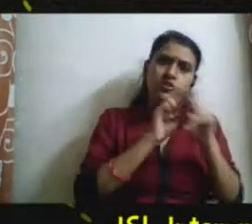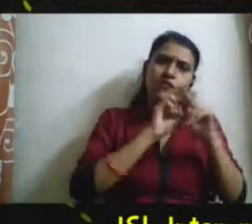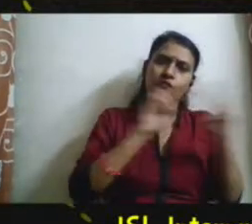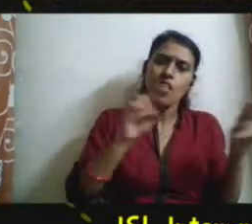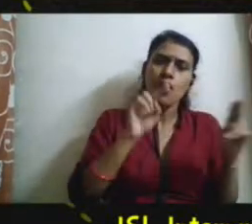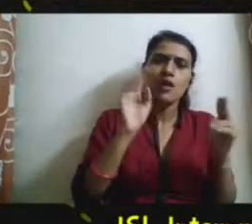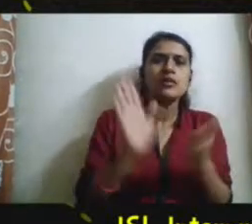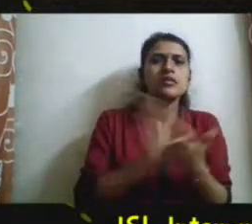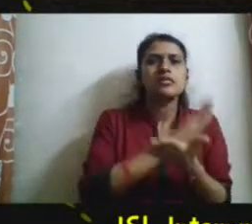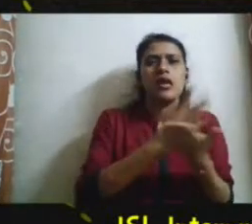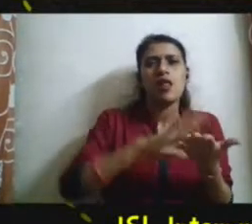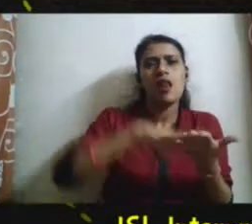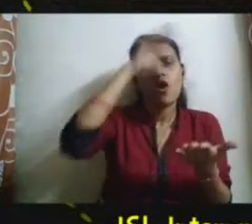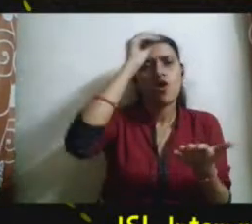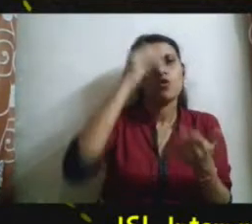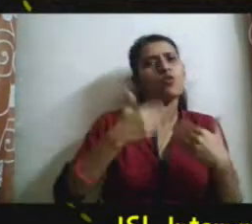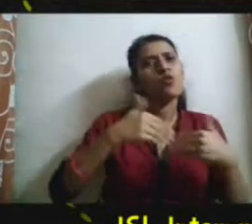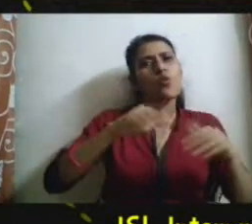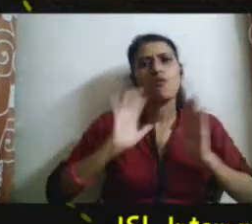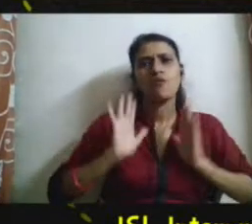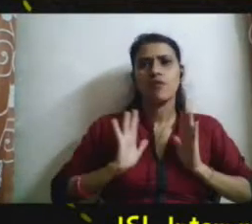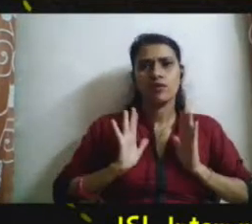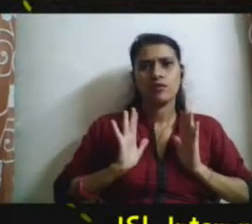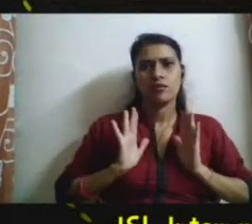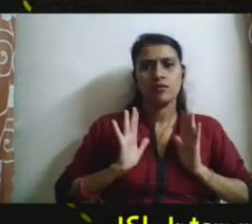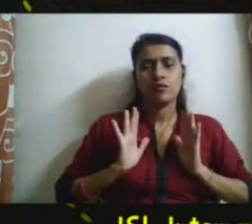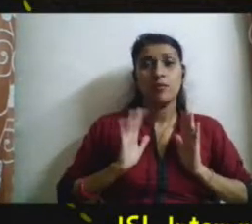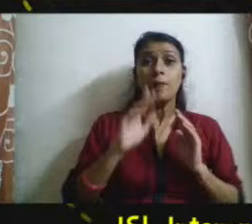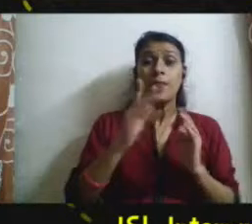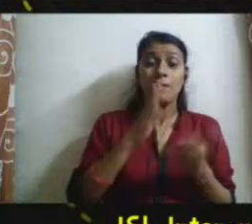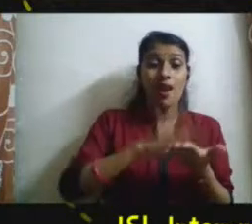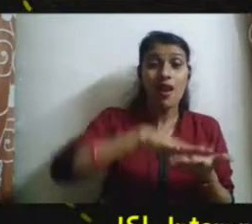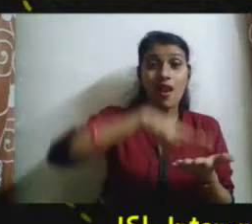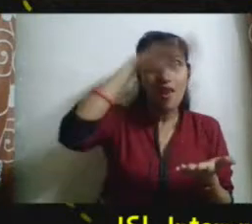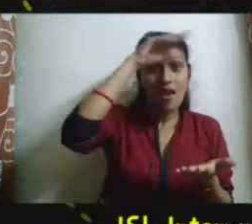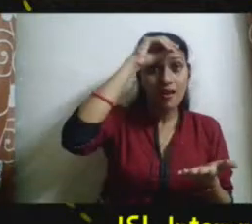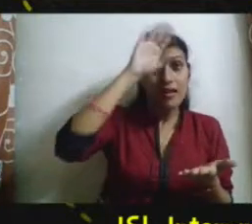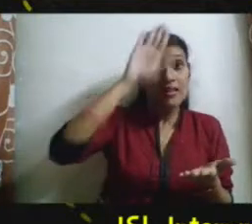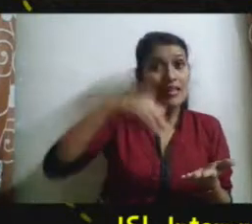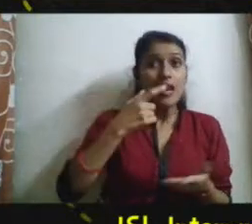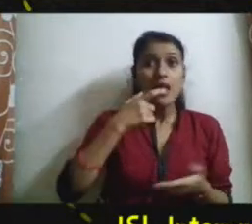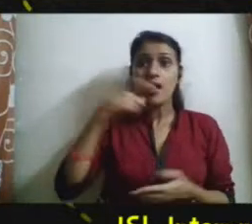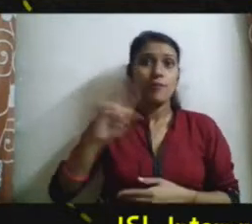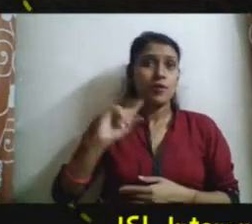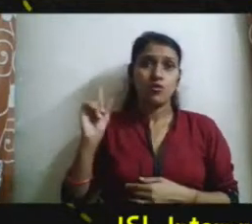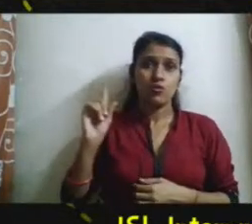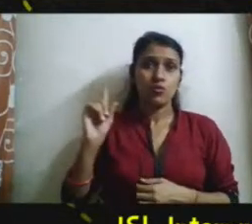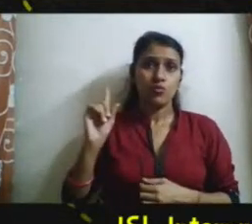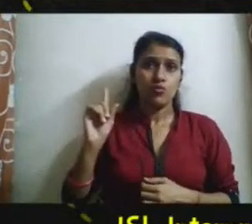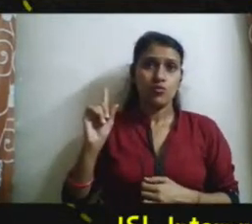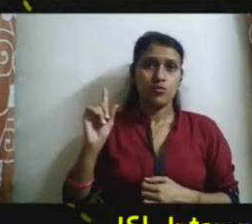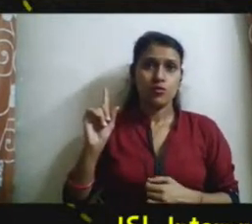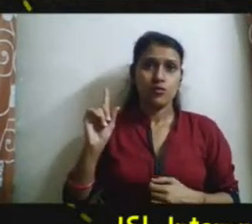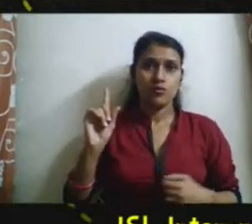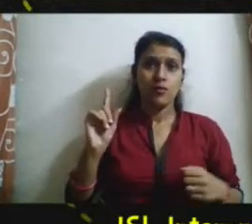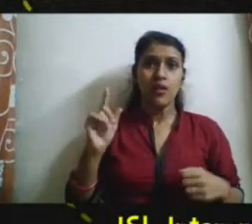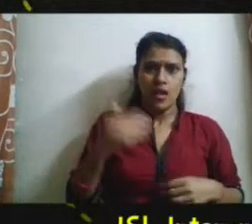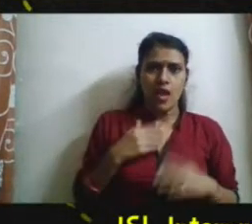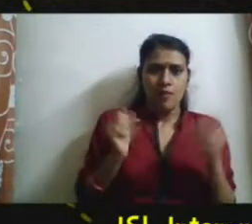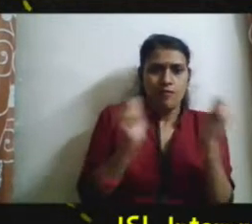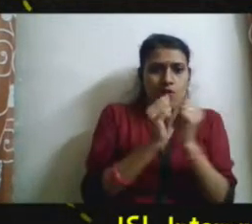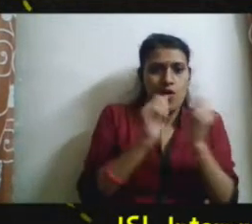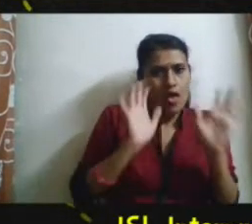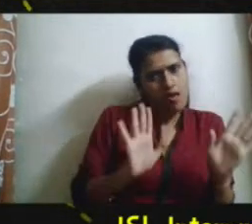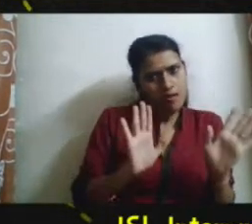studying music. But remember, don't complain after you made the decision. I'll be around to hear the complaint, but I'm not going to do anything about